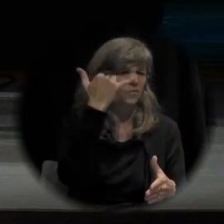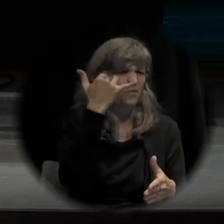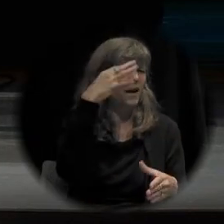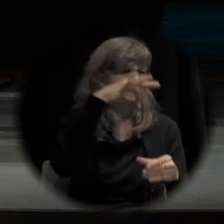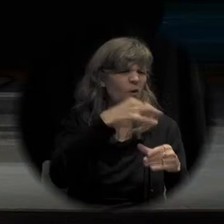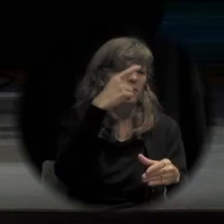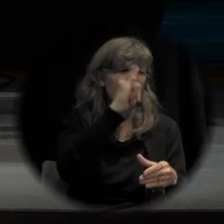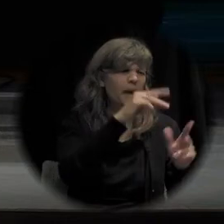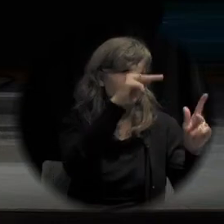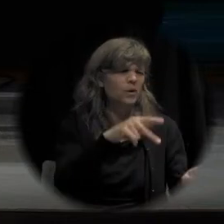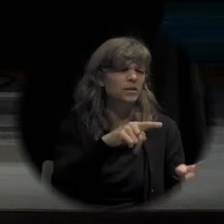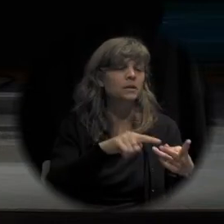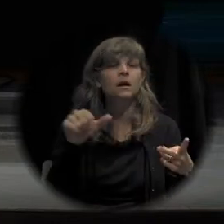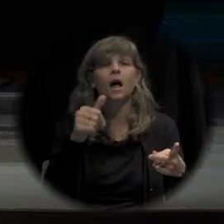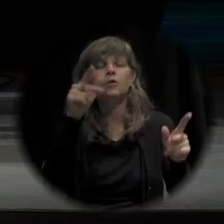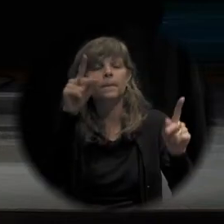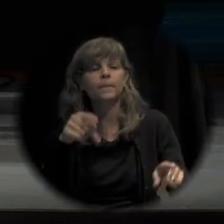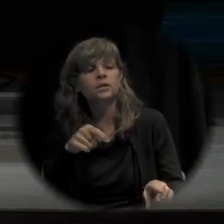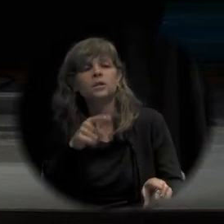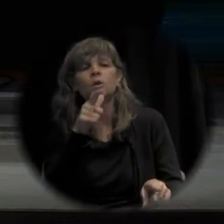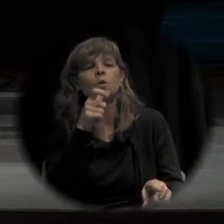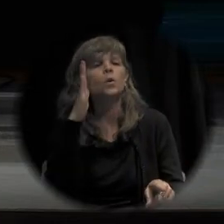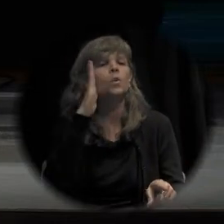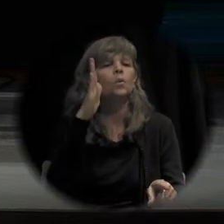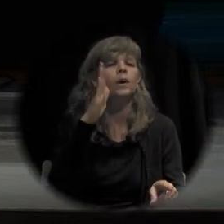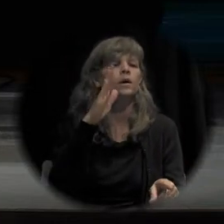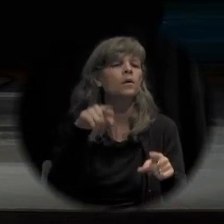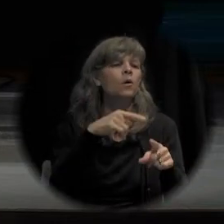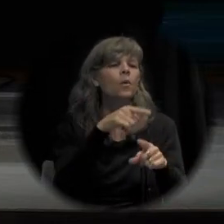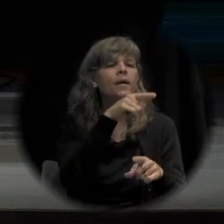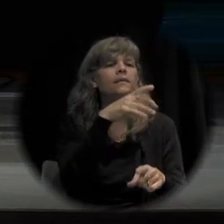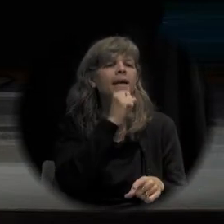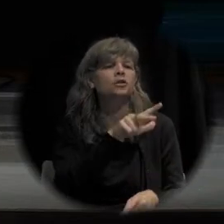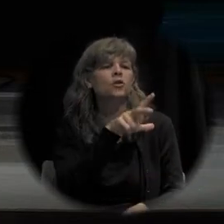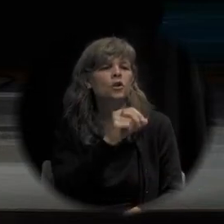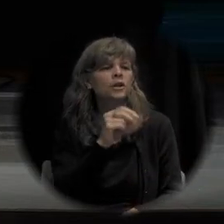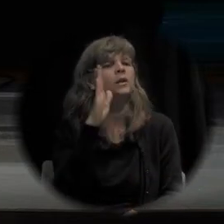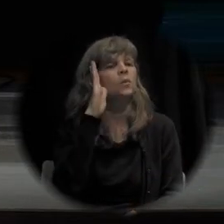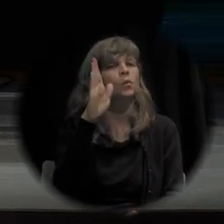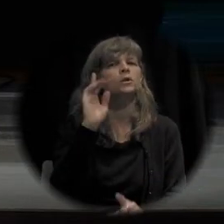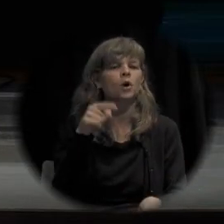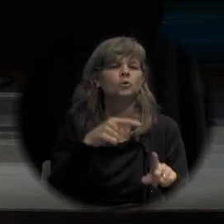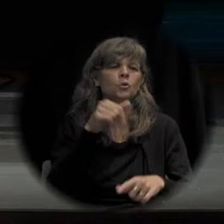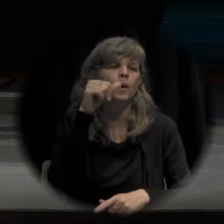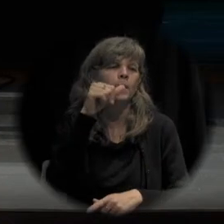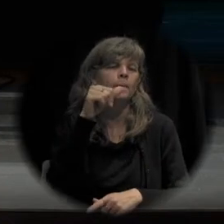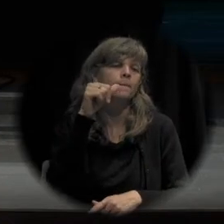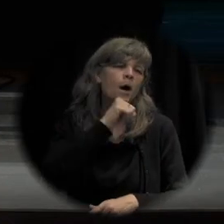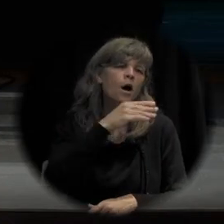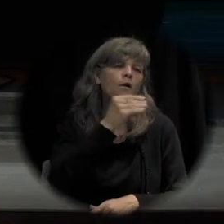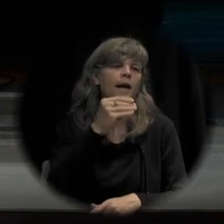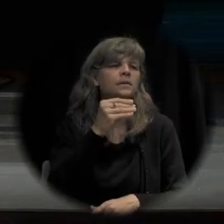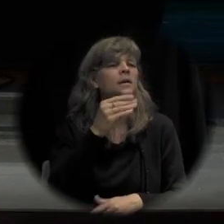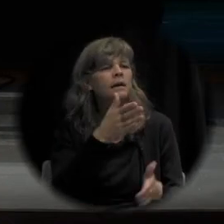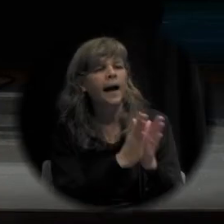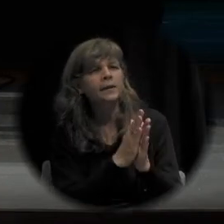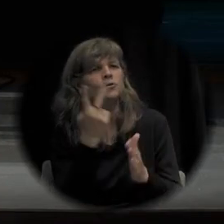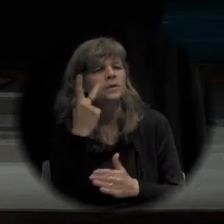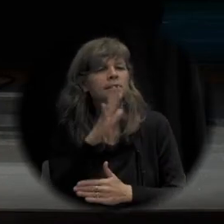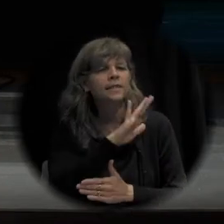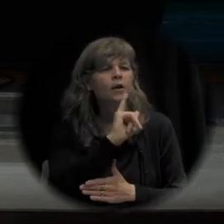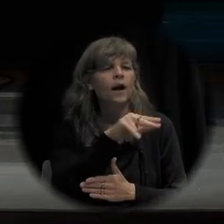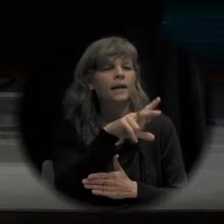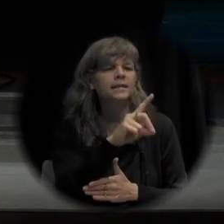Or who is most likely to get ID'd when they're 30? That'd probably be me. Who is the most likely to have a child